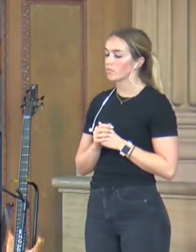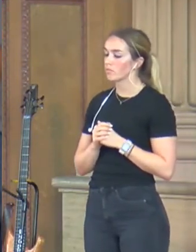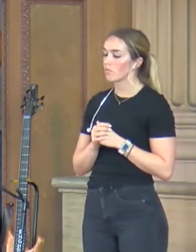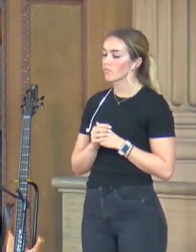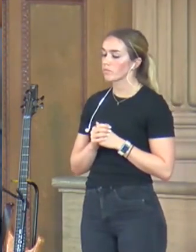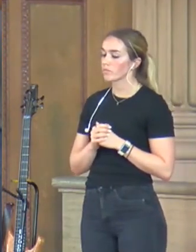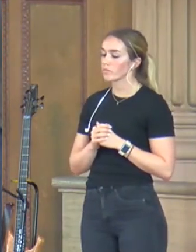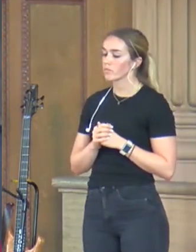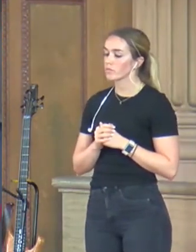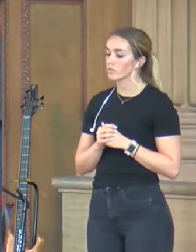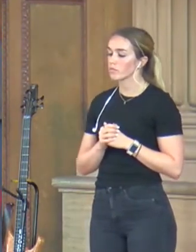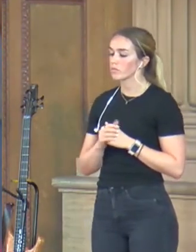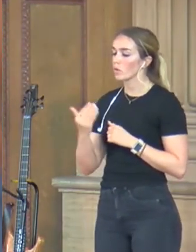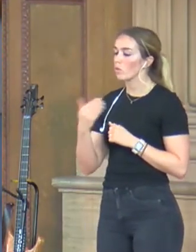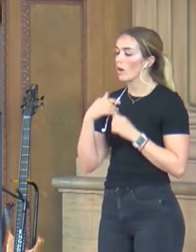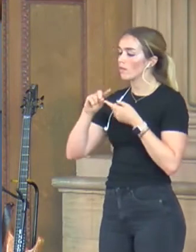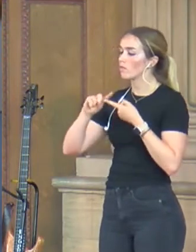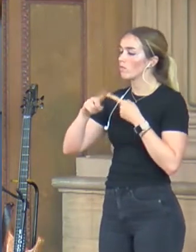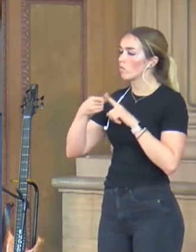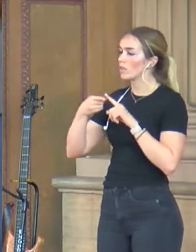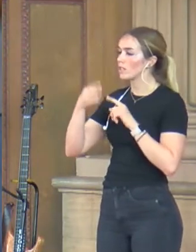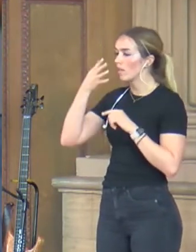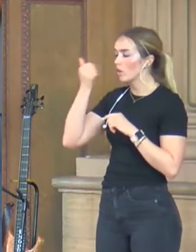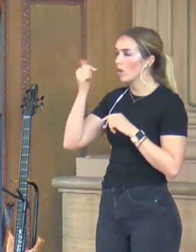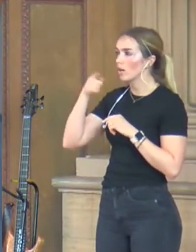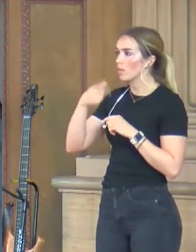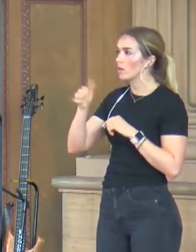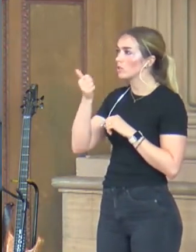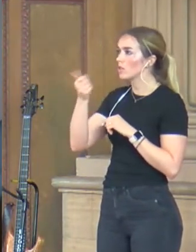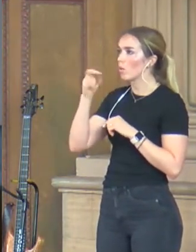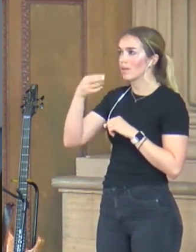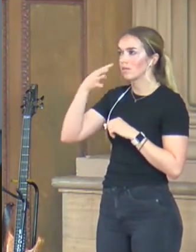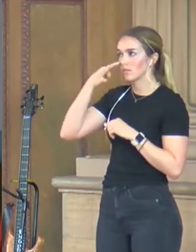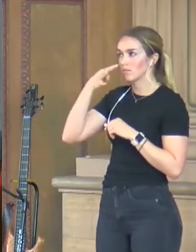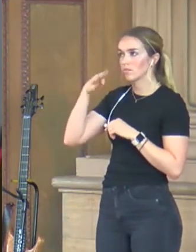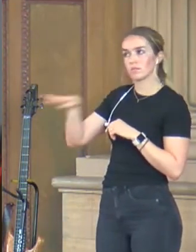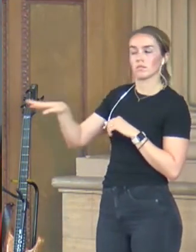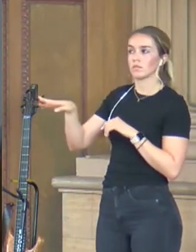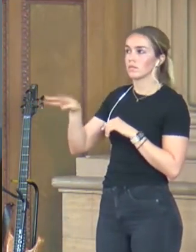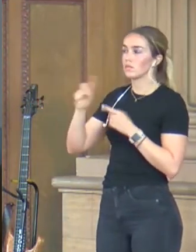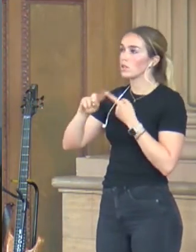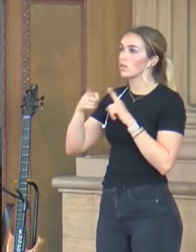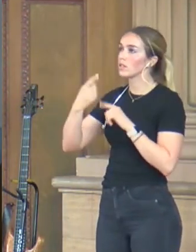You had faithless friends that forsook you but you've remained a friend to us.